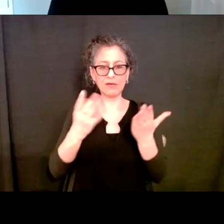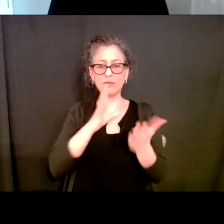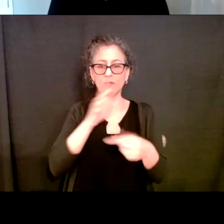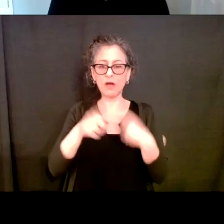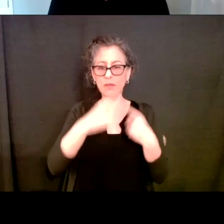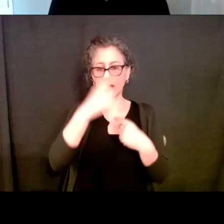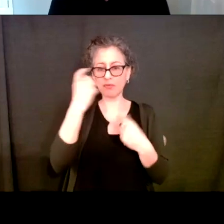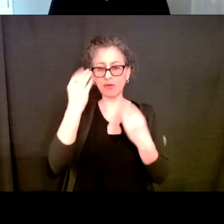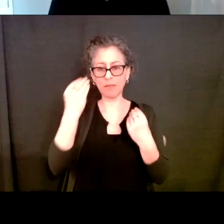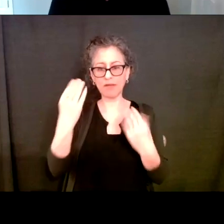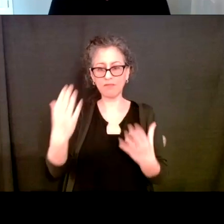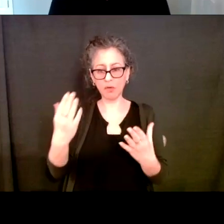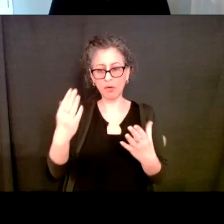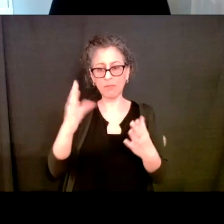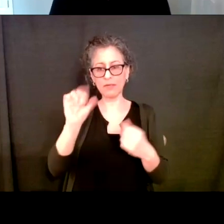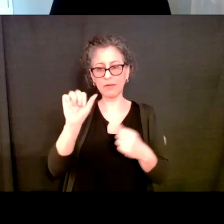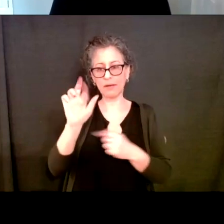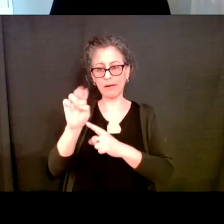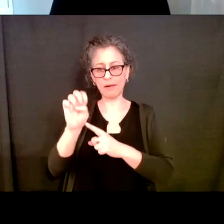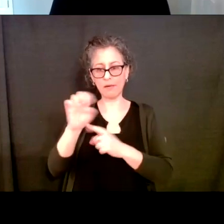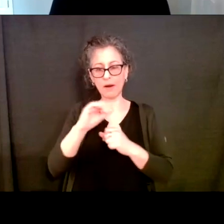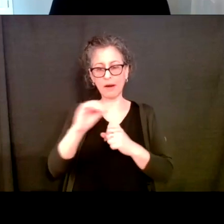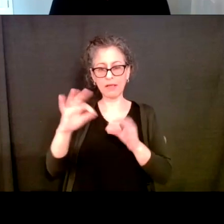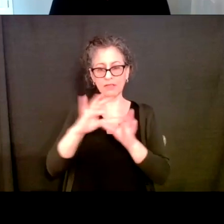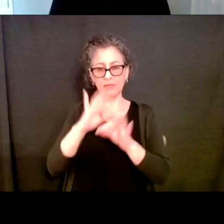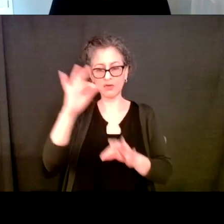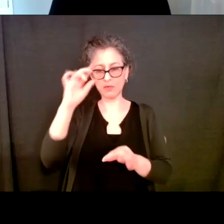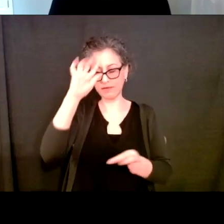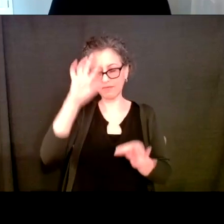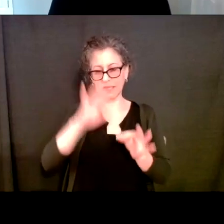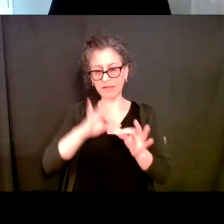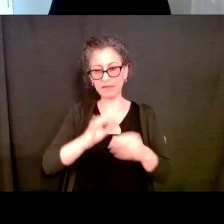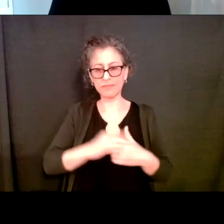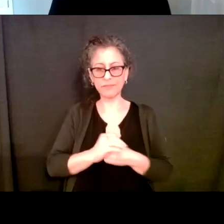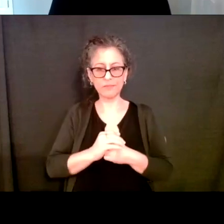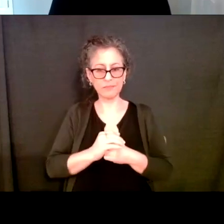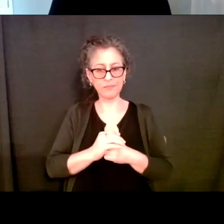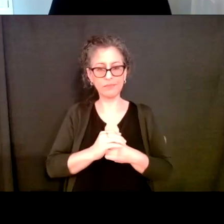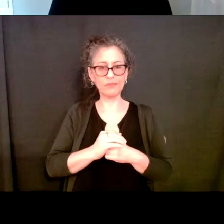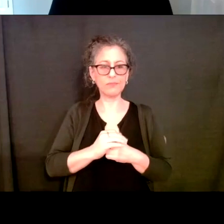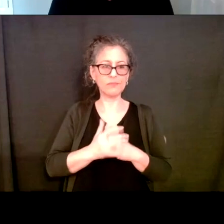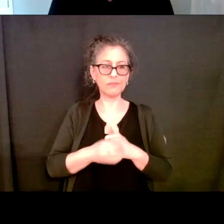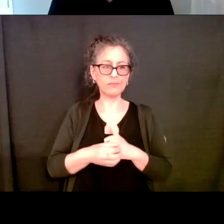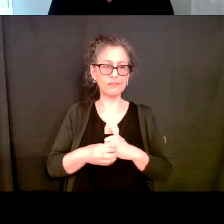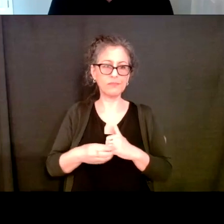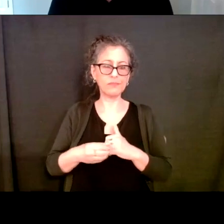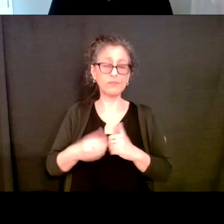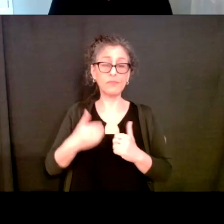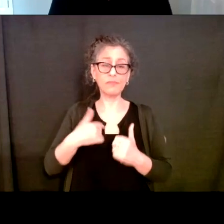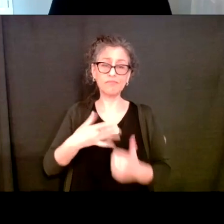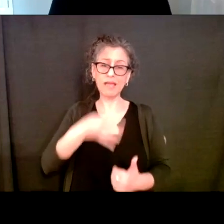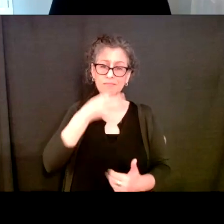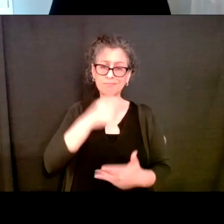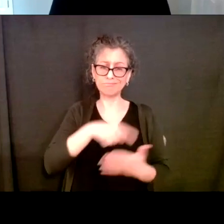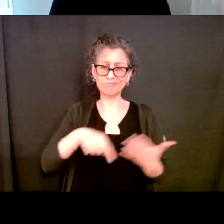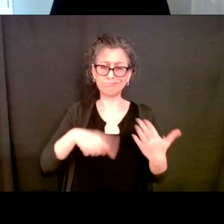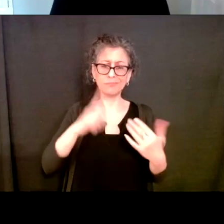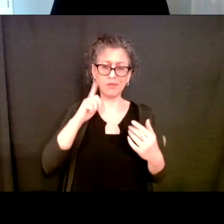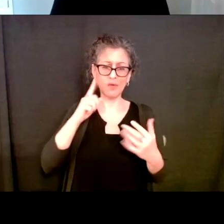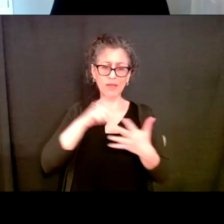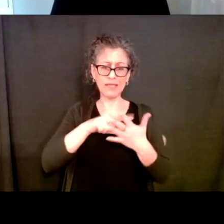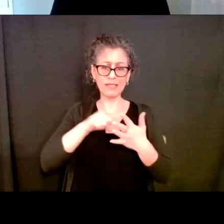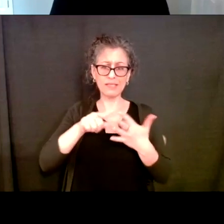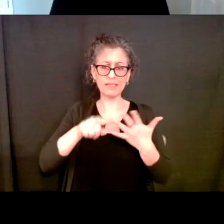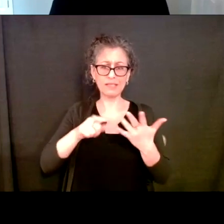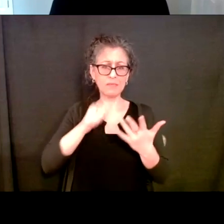trauma-informed care and spirituality and faith. While I have expertise in trauma-informed care, I